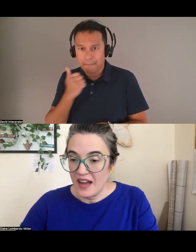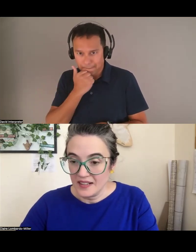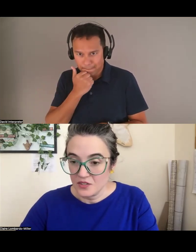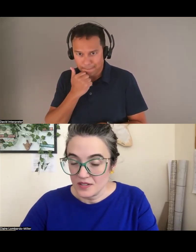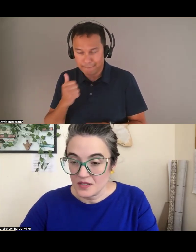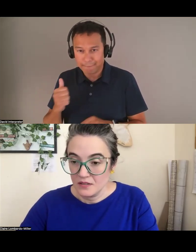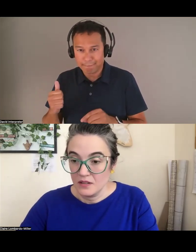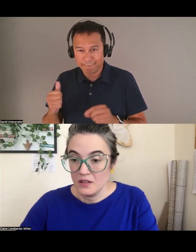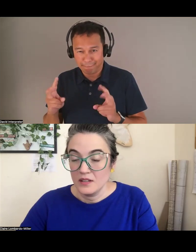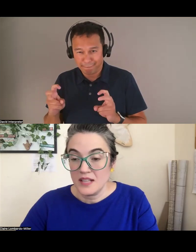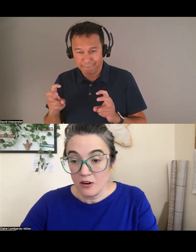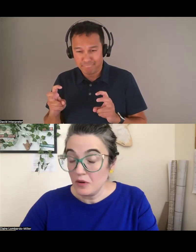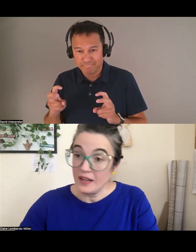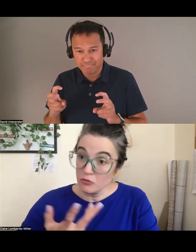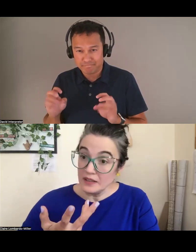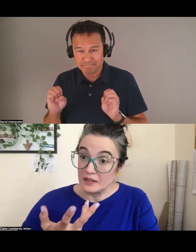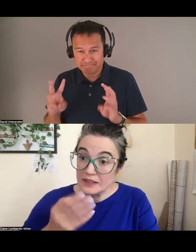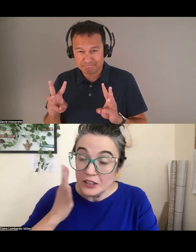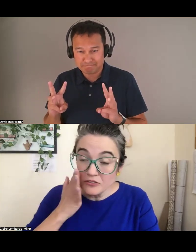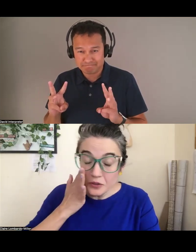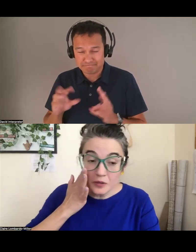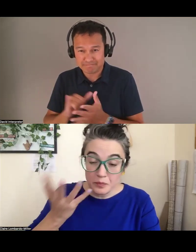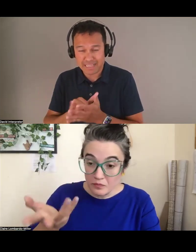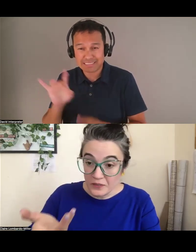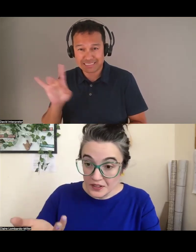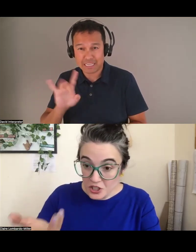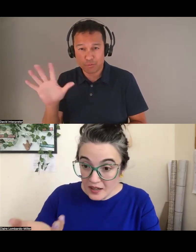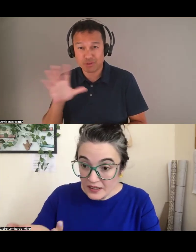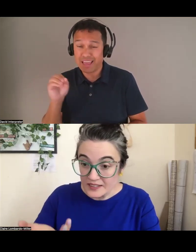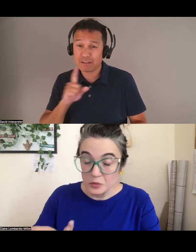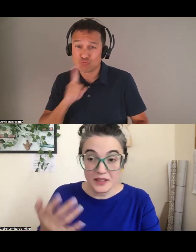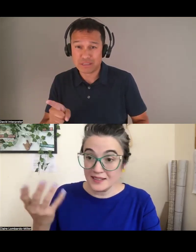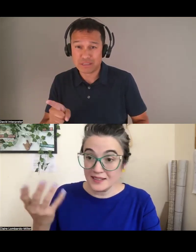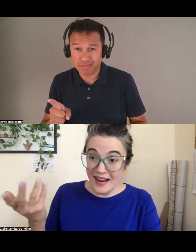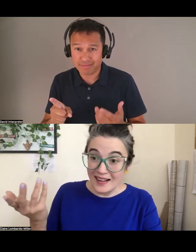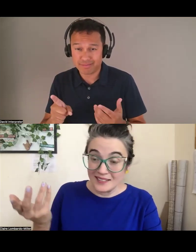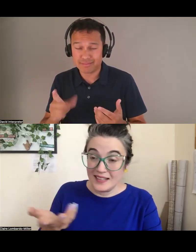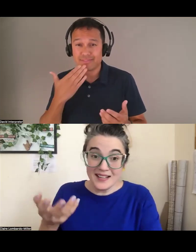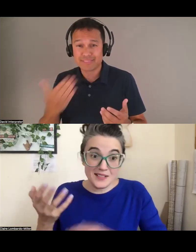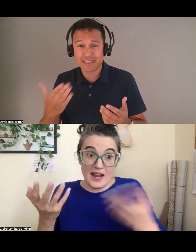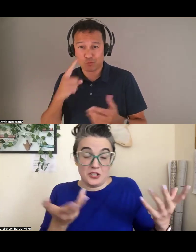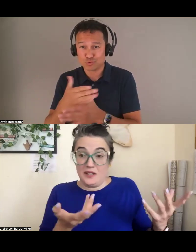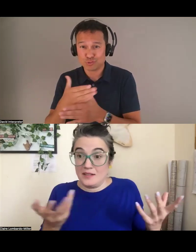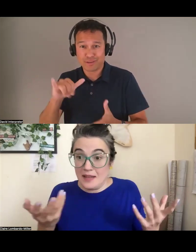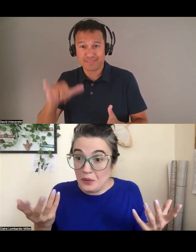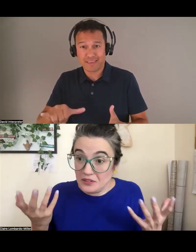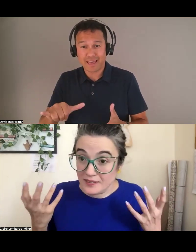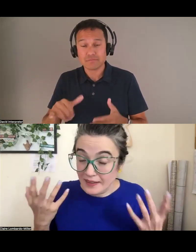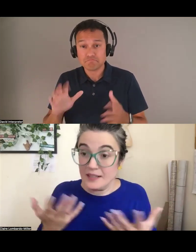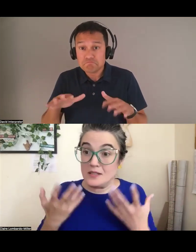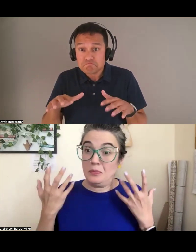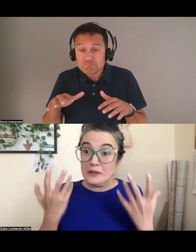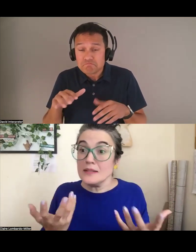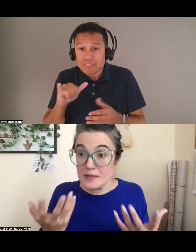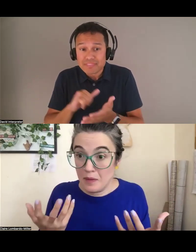well, that is just terrible and real. Thank you for sharing this because yeah, that is actually an example of